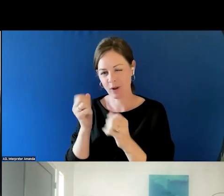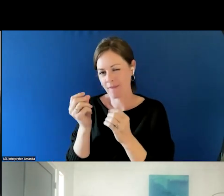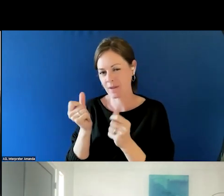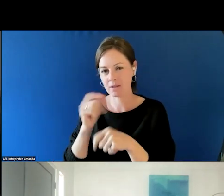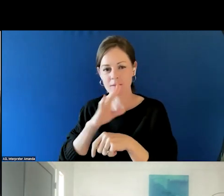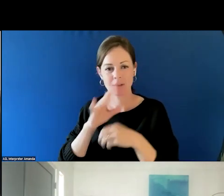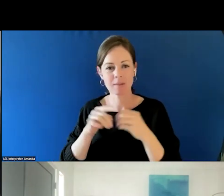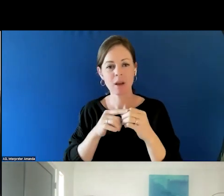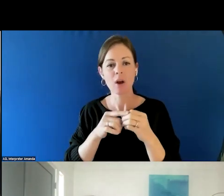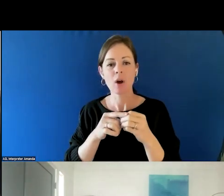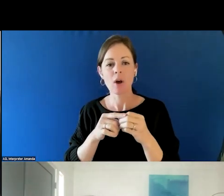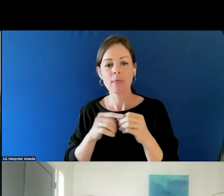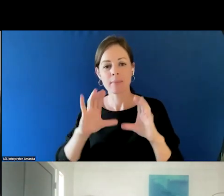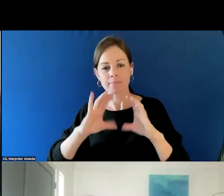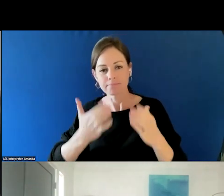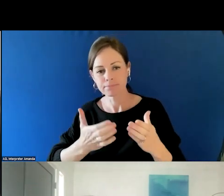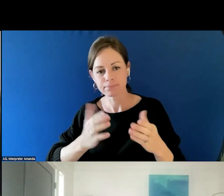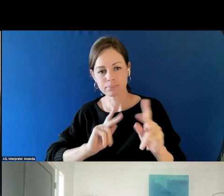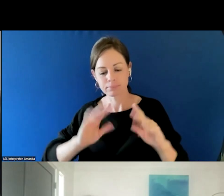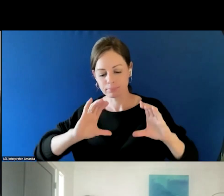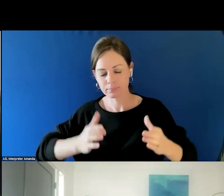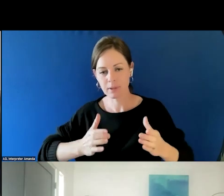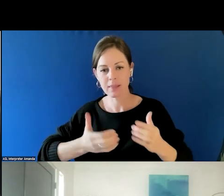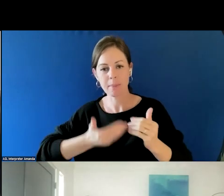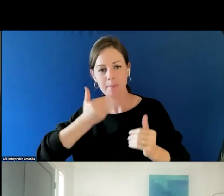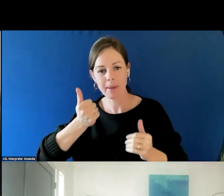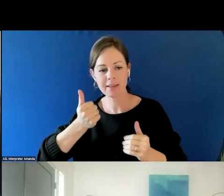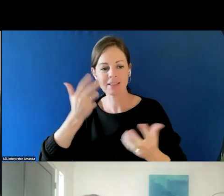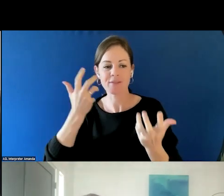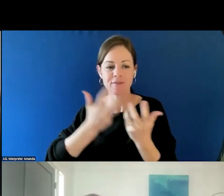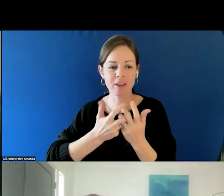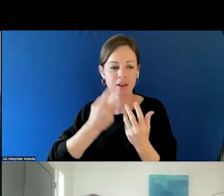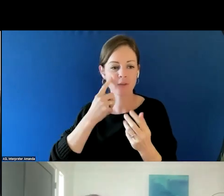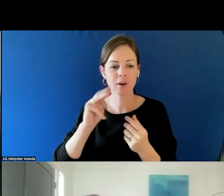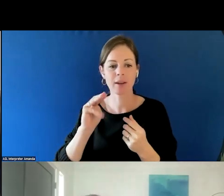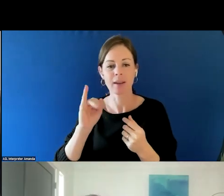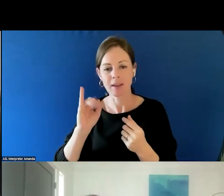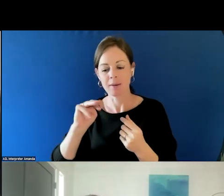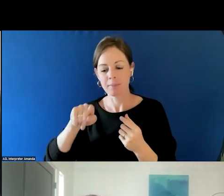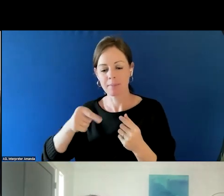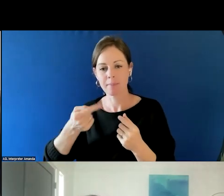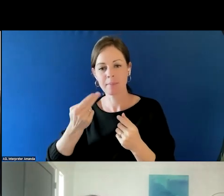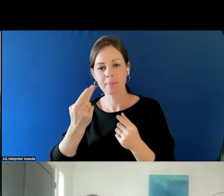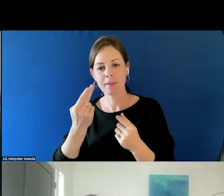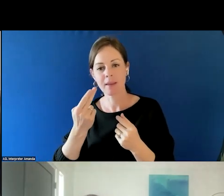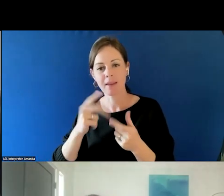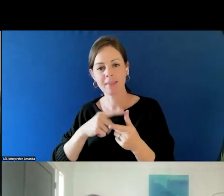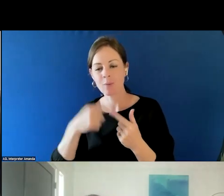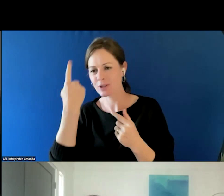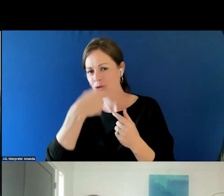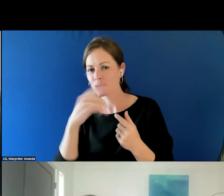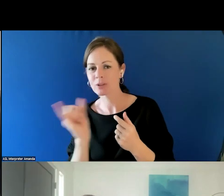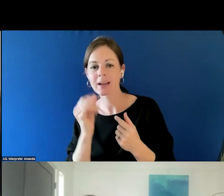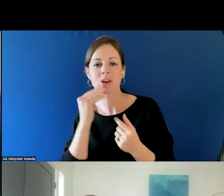what population is the best fit for empath, and also tell me a little bit about the home-like atmosphere. What makes